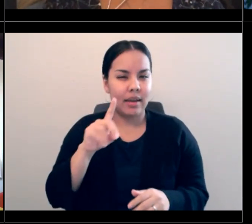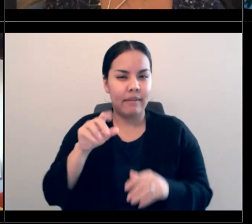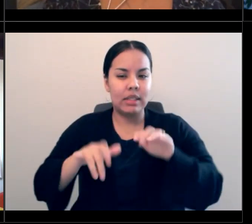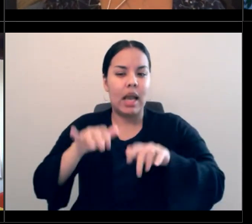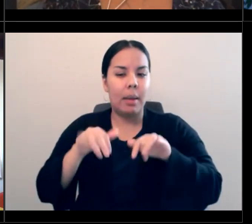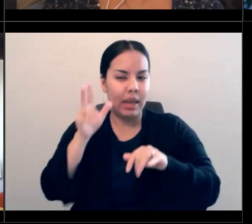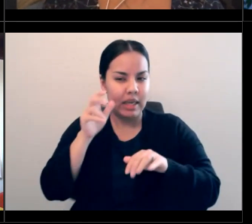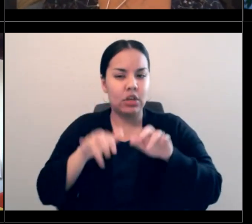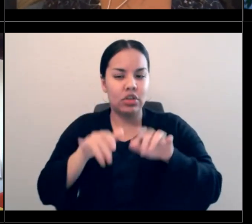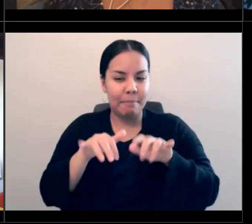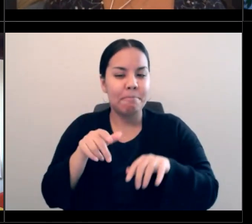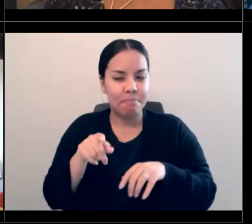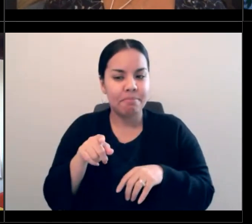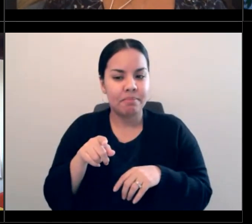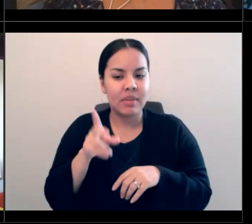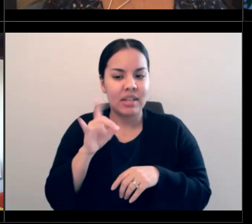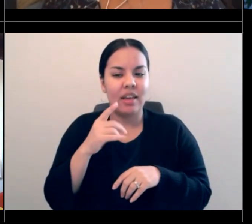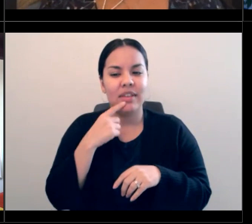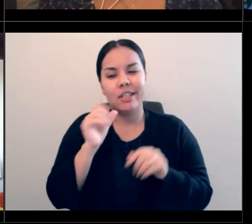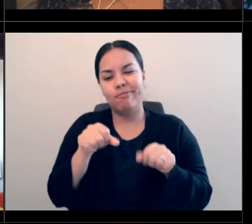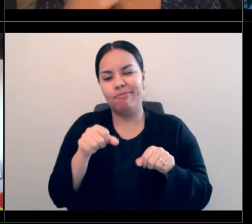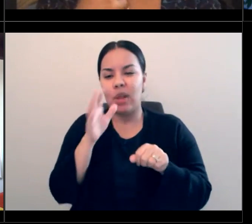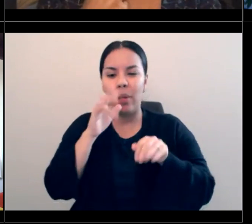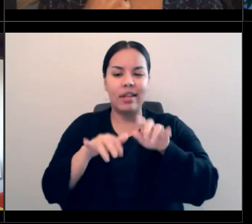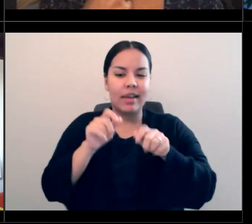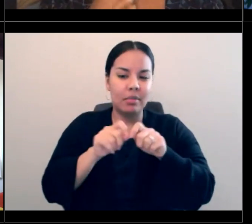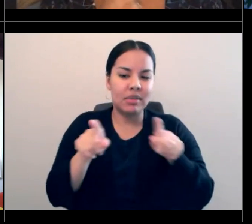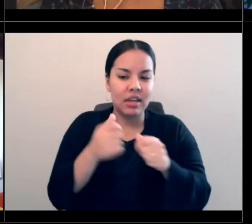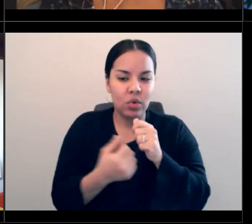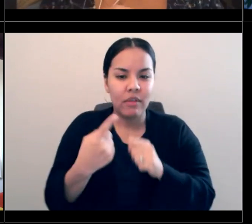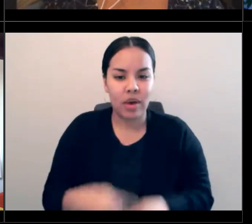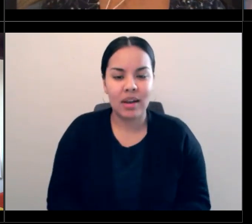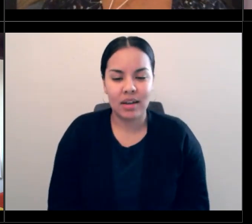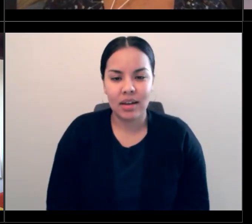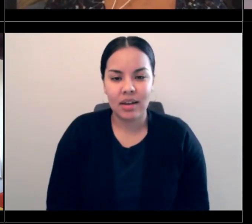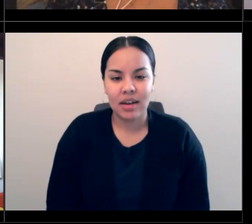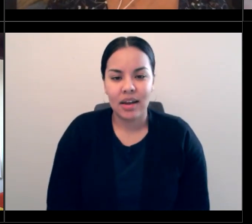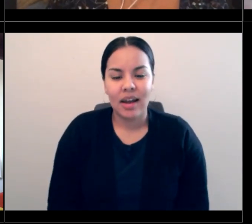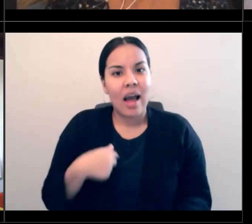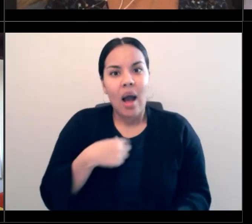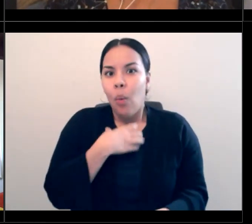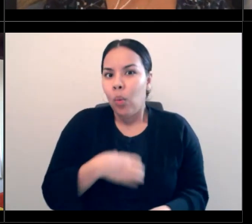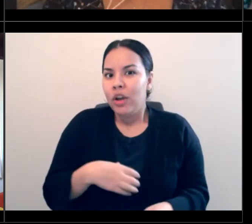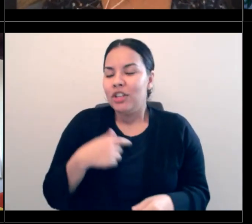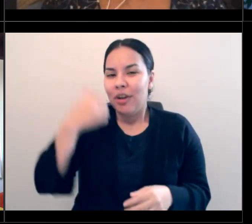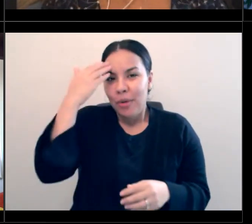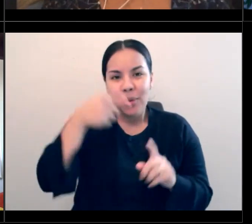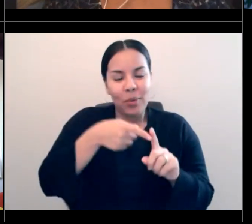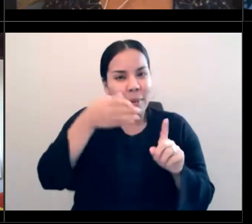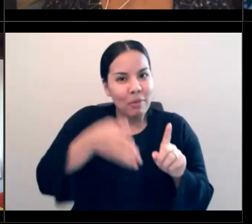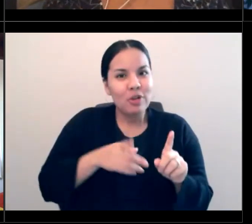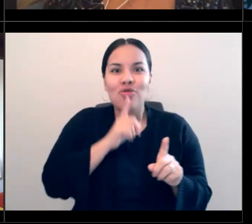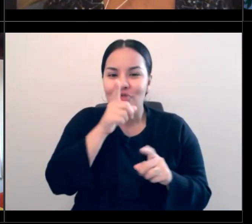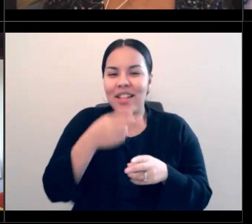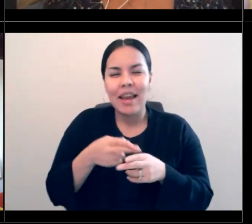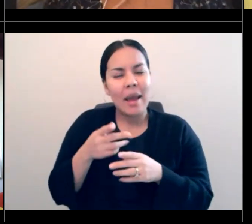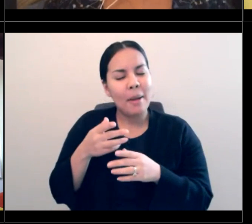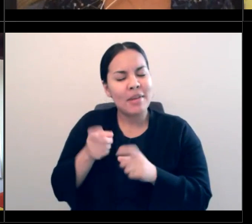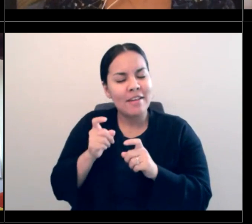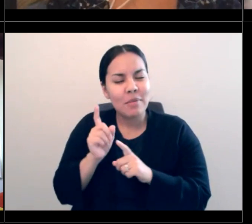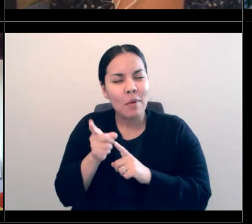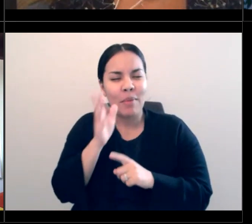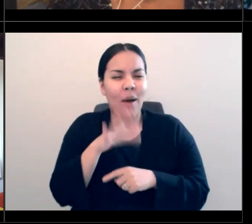And I'm just gonna send that to everybody in the audience. I wish I knew his real name. Now I gotta give me a moment. I'll find out and put it in the